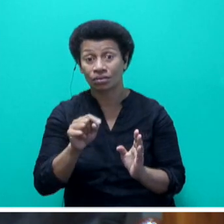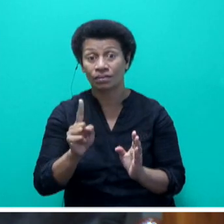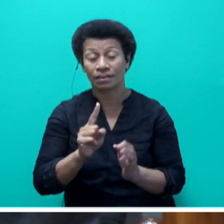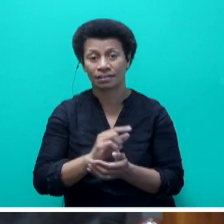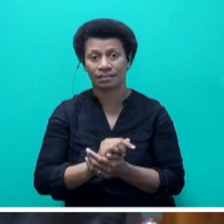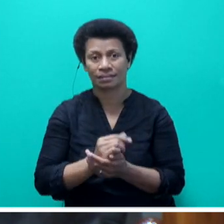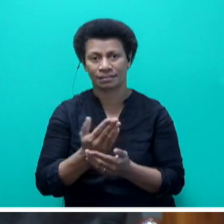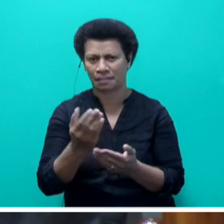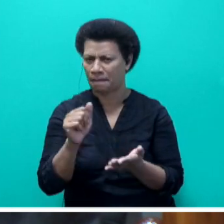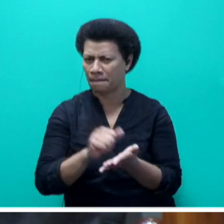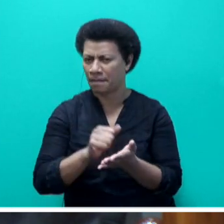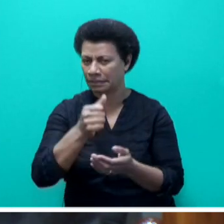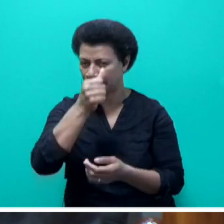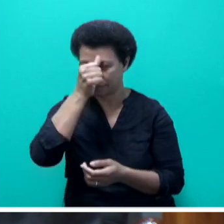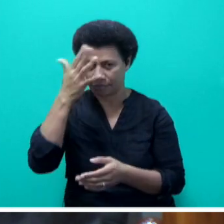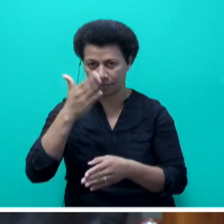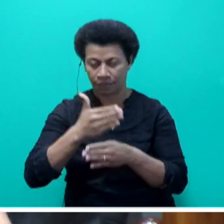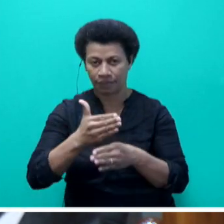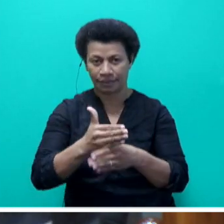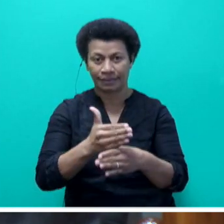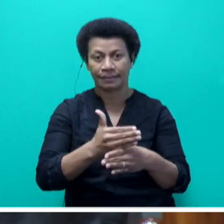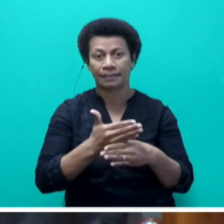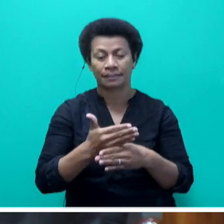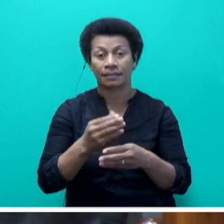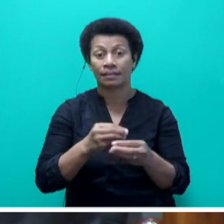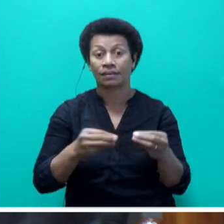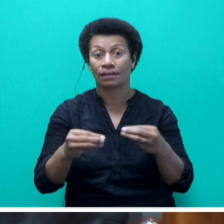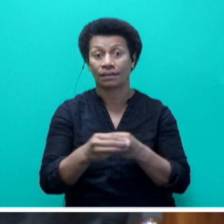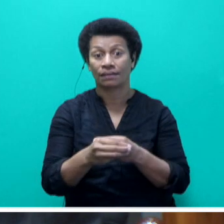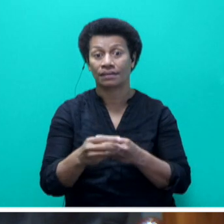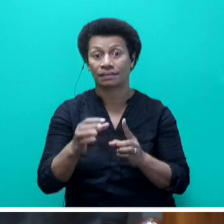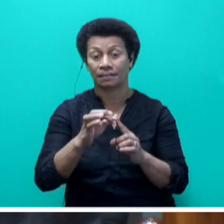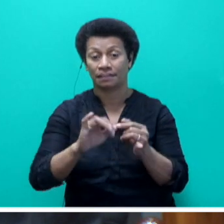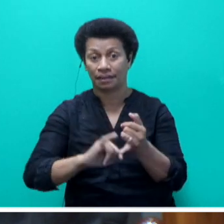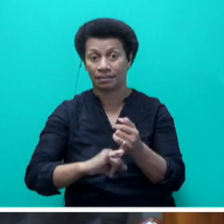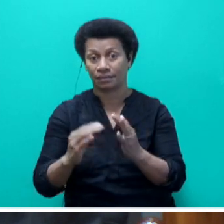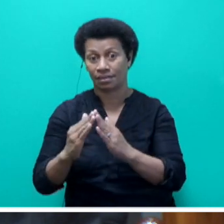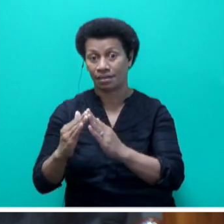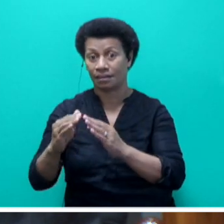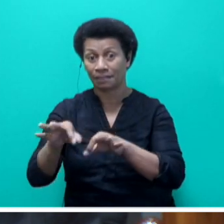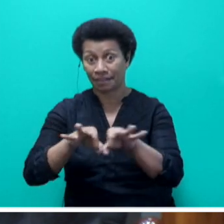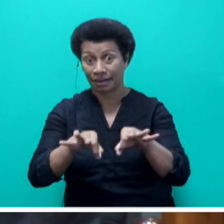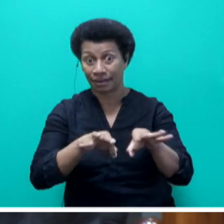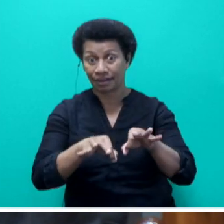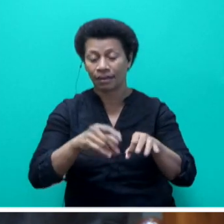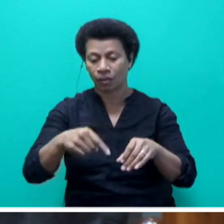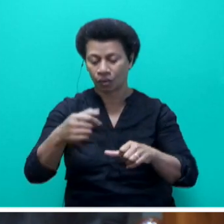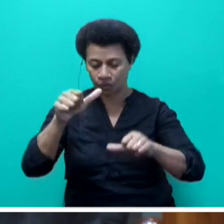efficiency, but working actually smart. The Ministry, through the Office of the Permanent Secretary responsible for town planning, will continue to assess